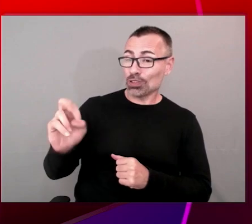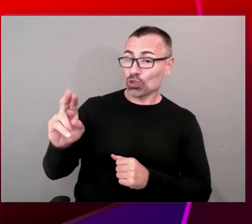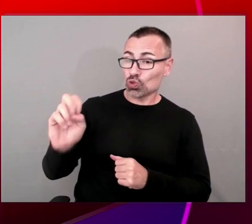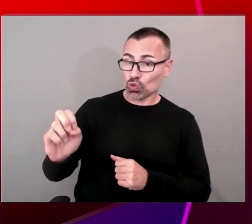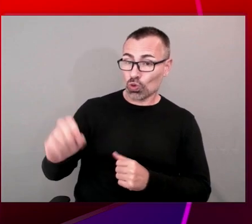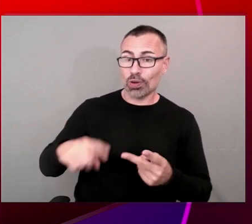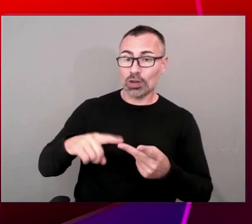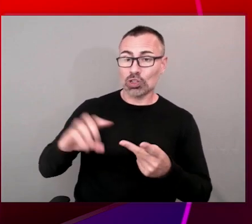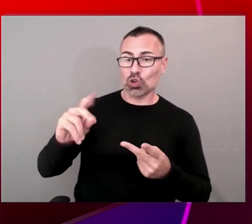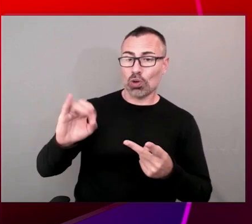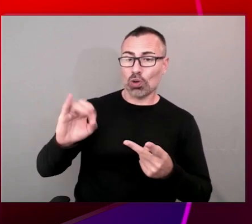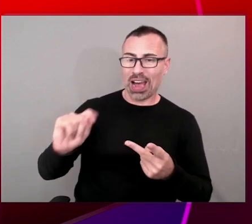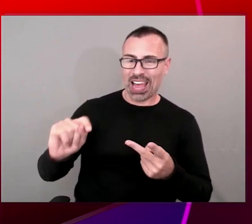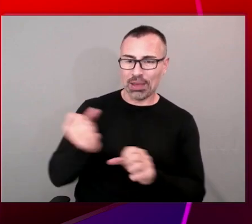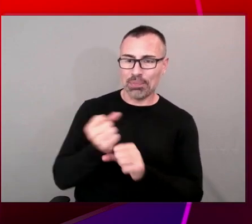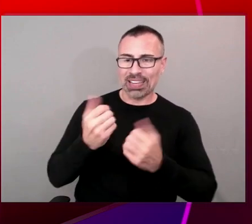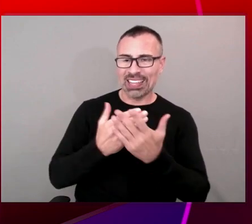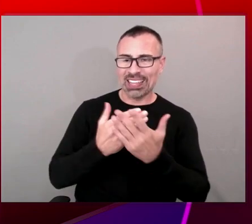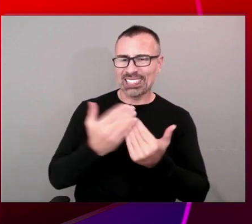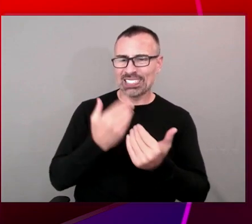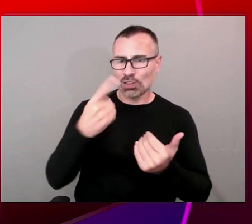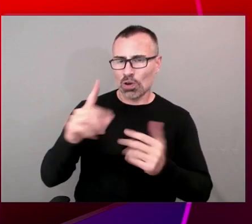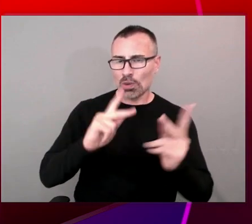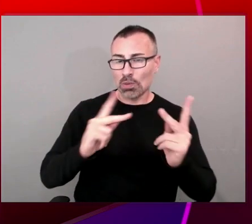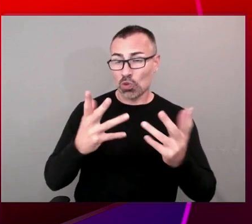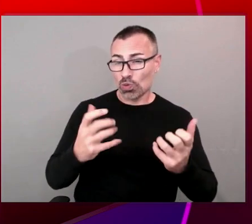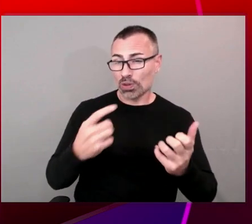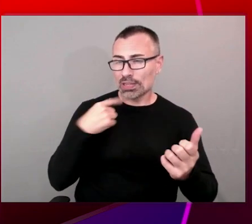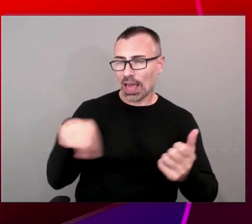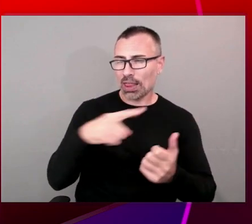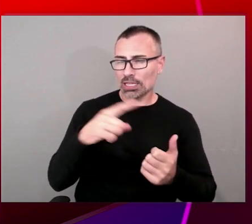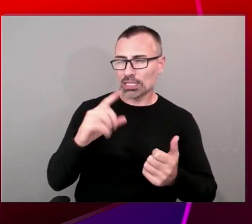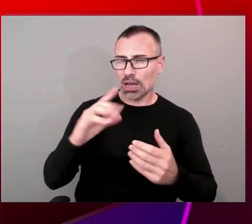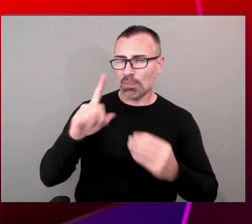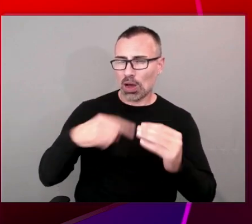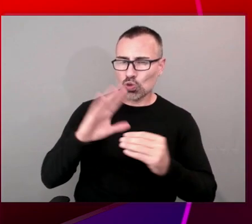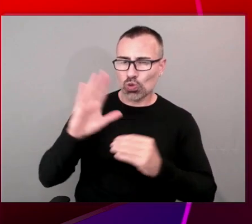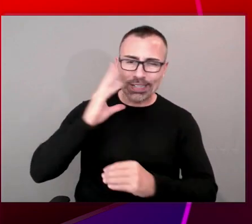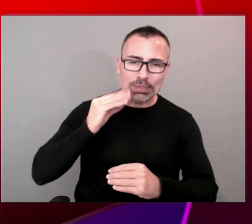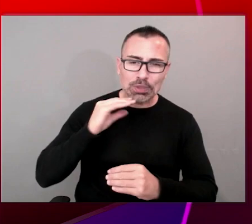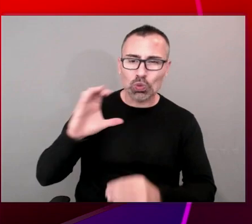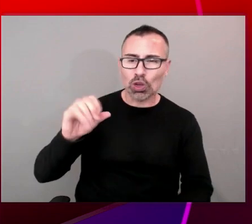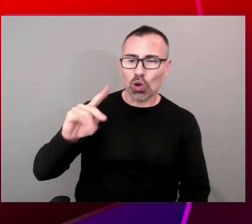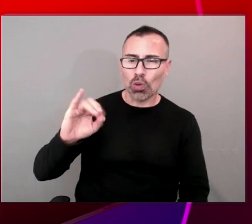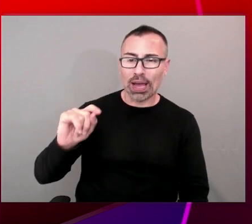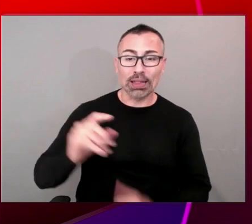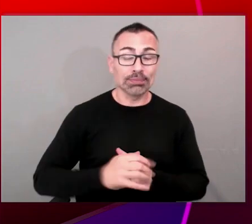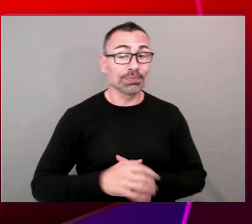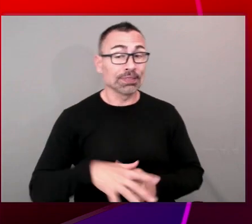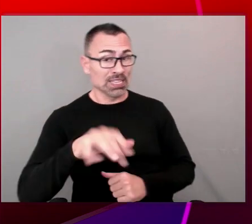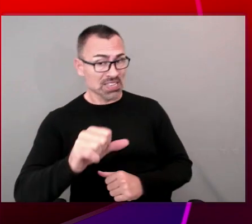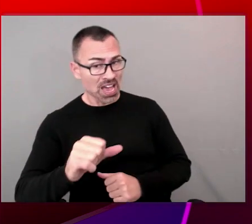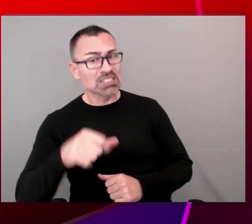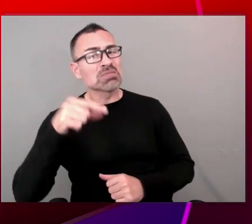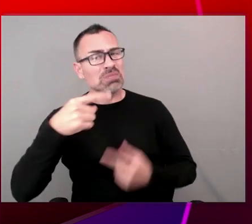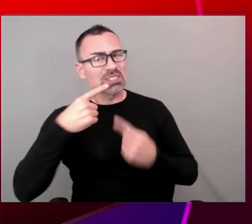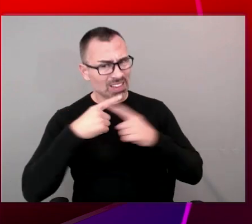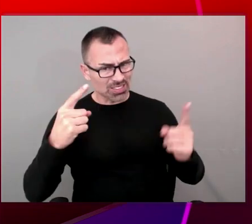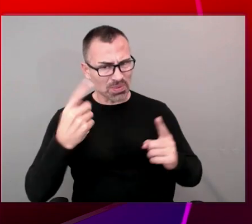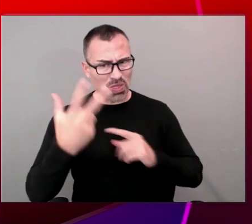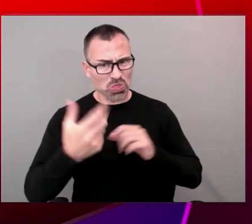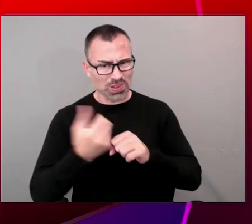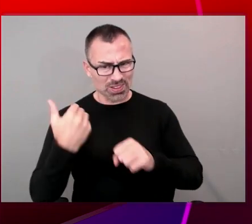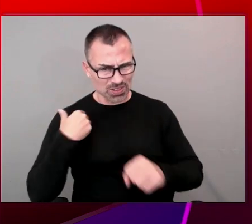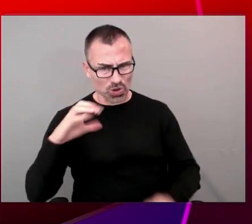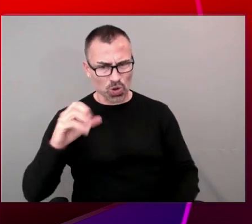for people, do you want to tell us a little bit about your early days with Copilot? Yeah, so Copilot was announced about 3 years ago, and the team are